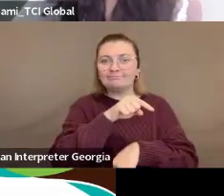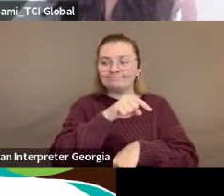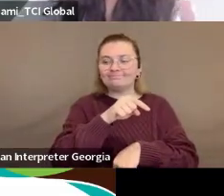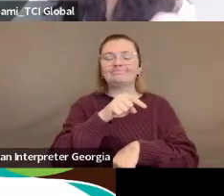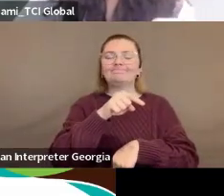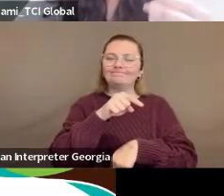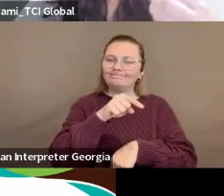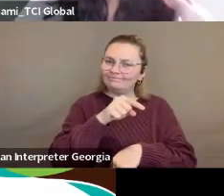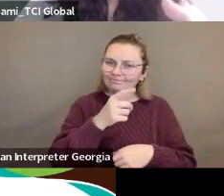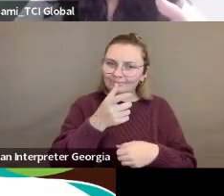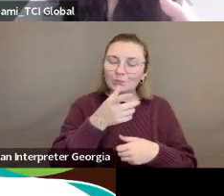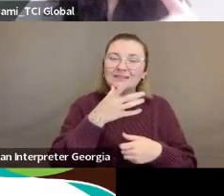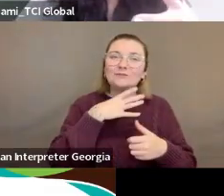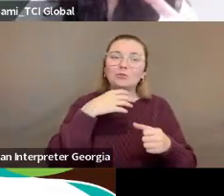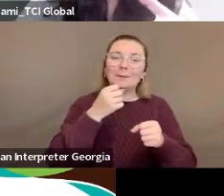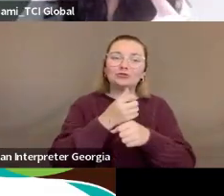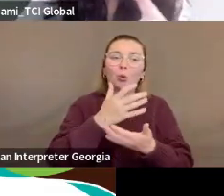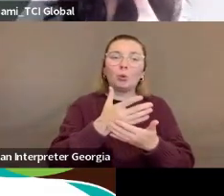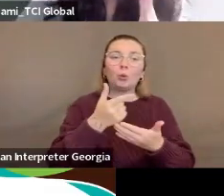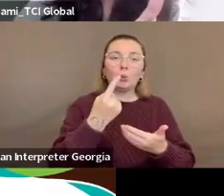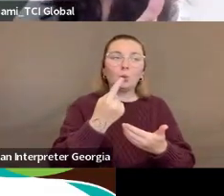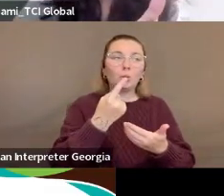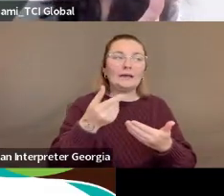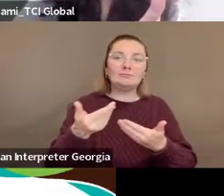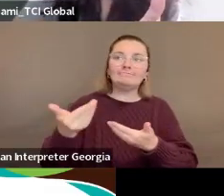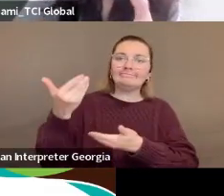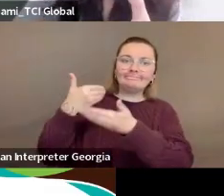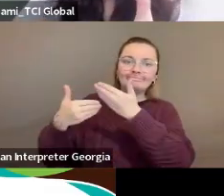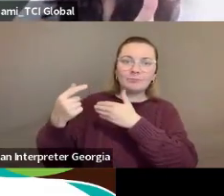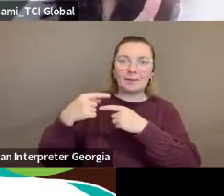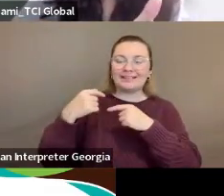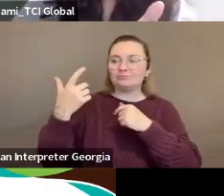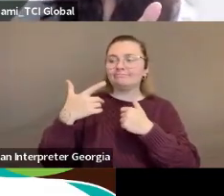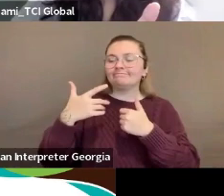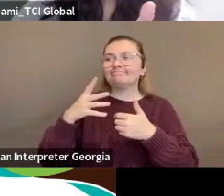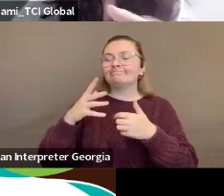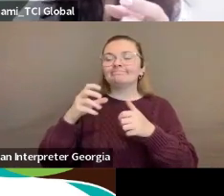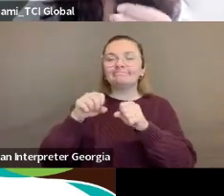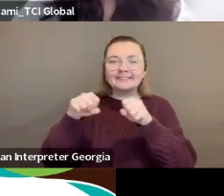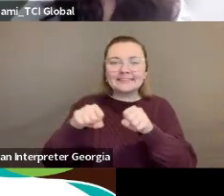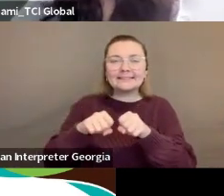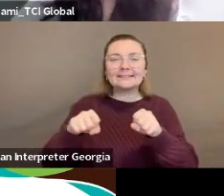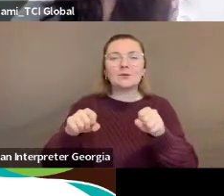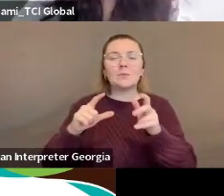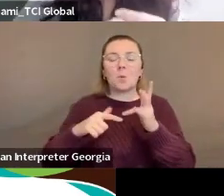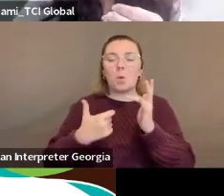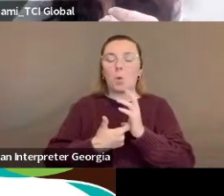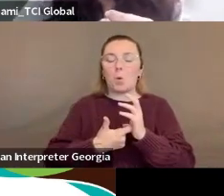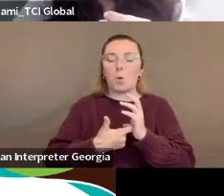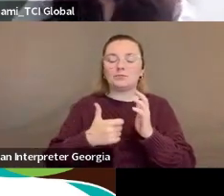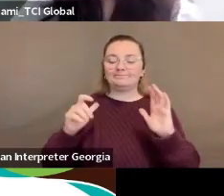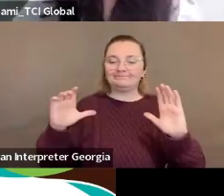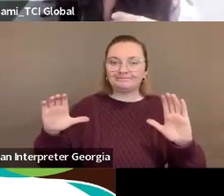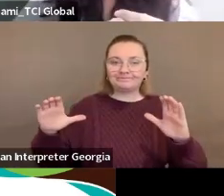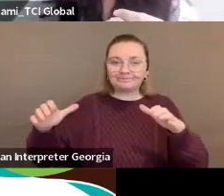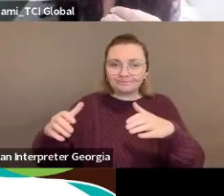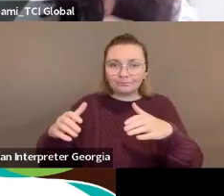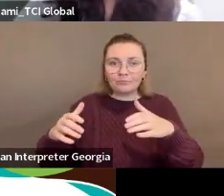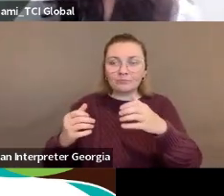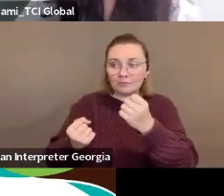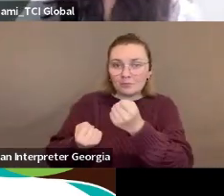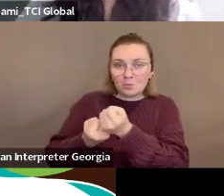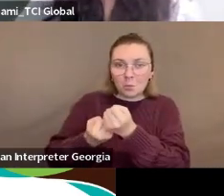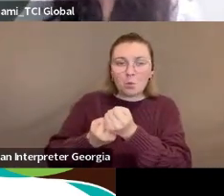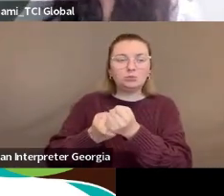sure that the processes that allow a system or a closed network of trusted aides